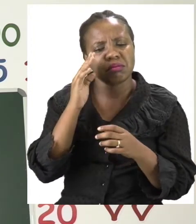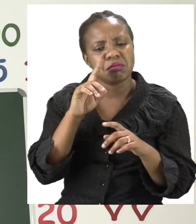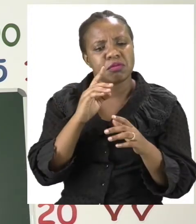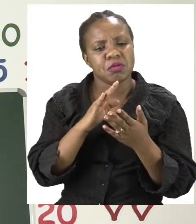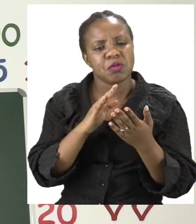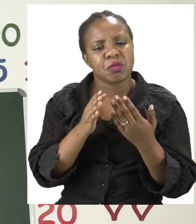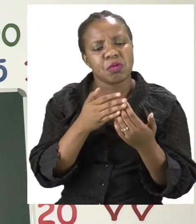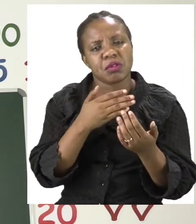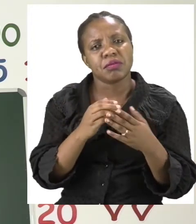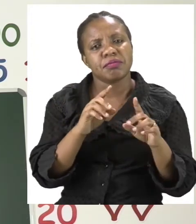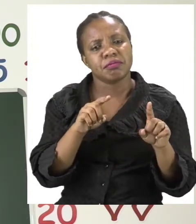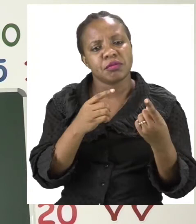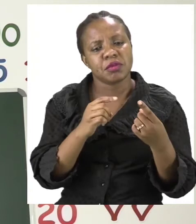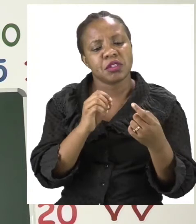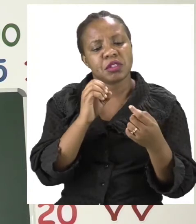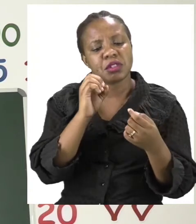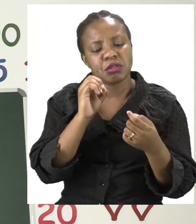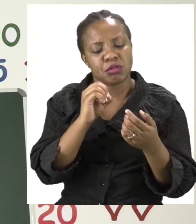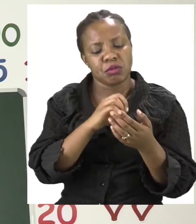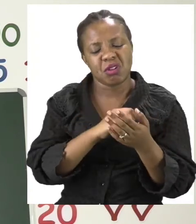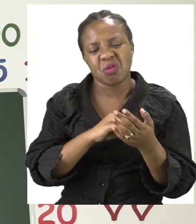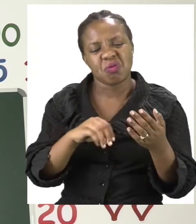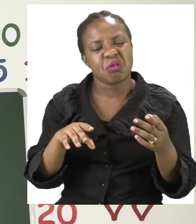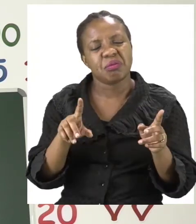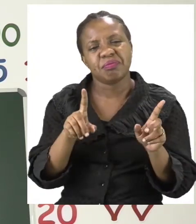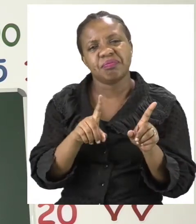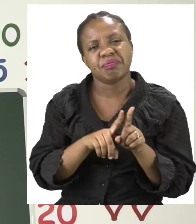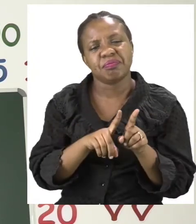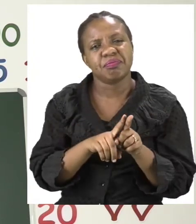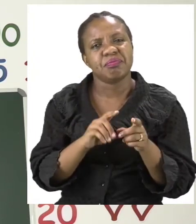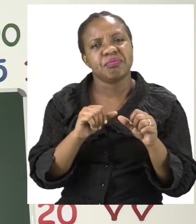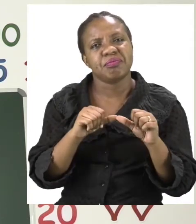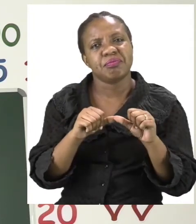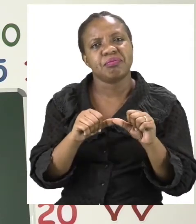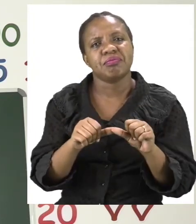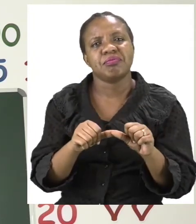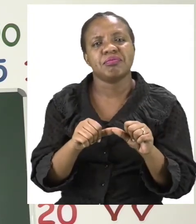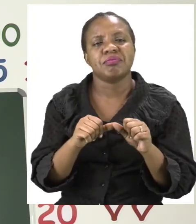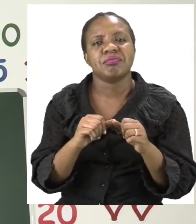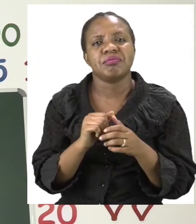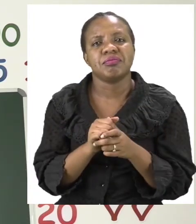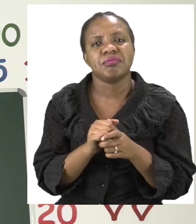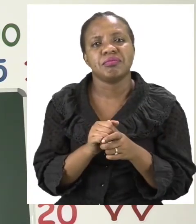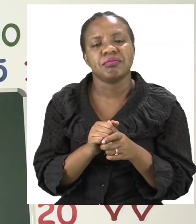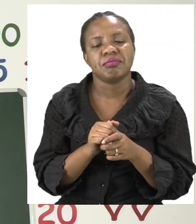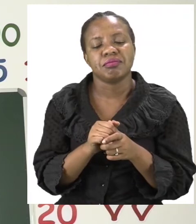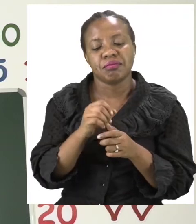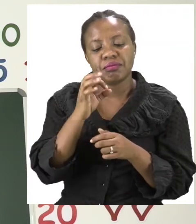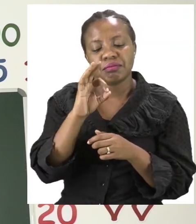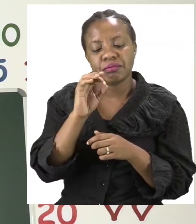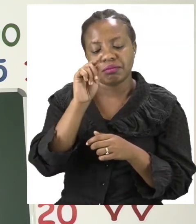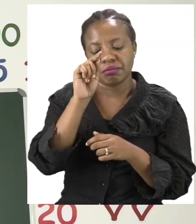still remains the same number. So we have our 7 that is sitting in the equals